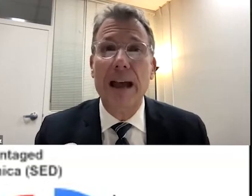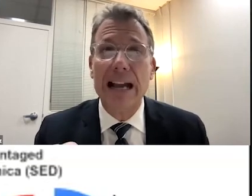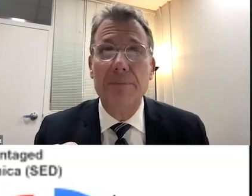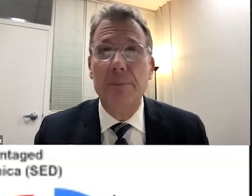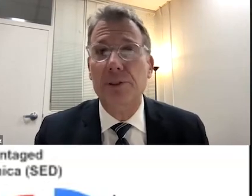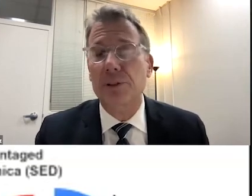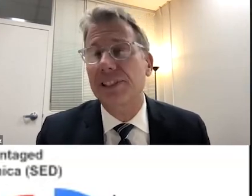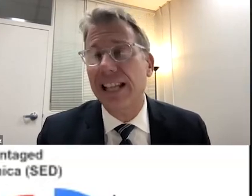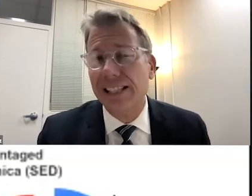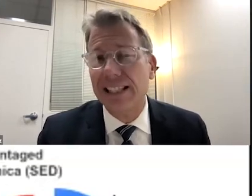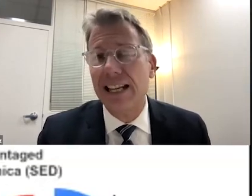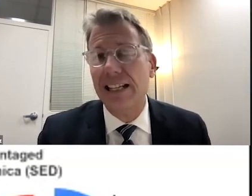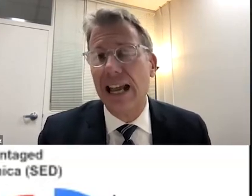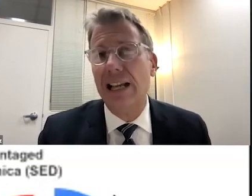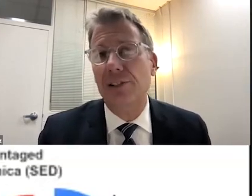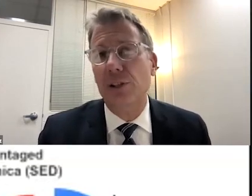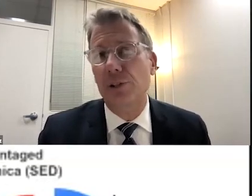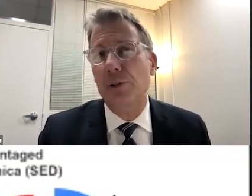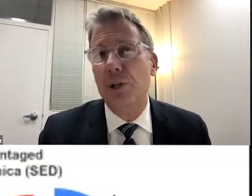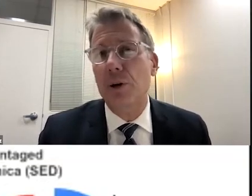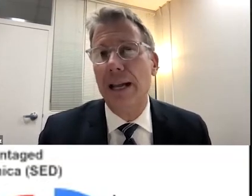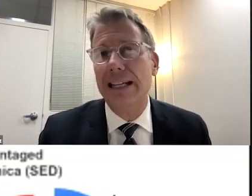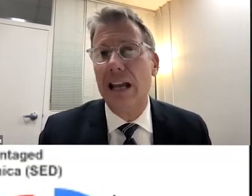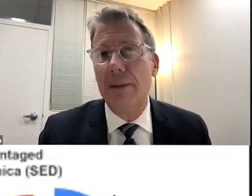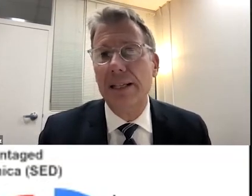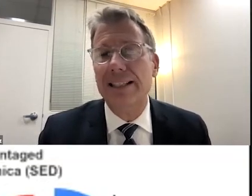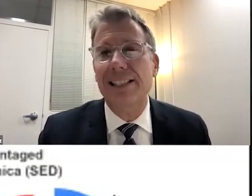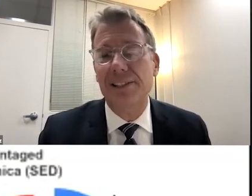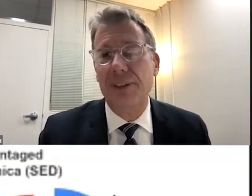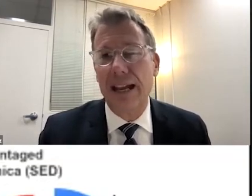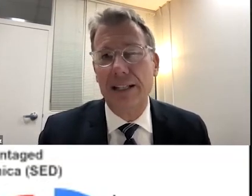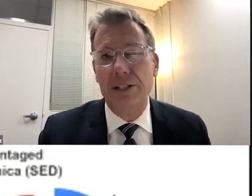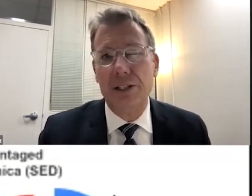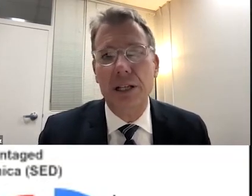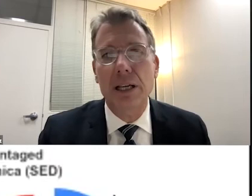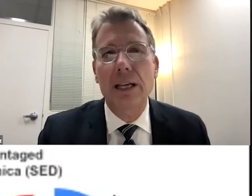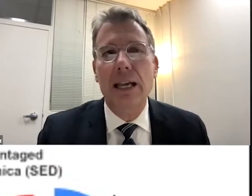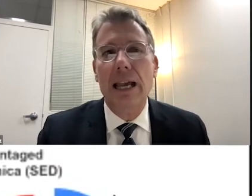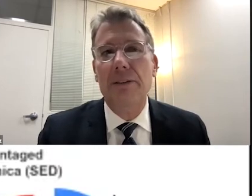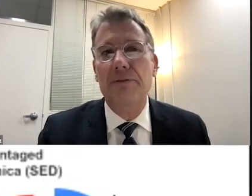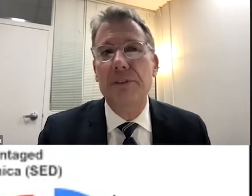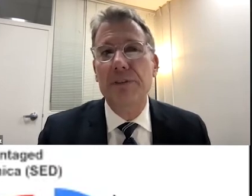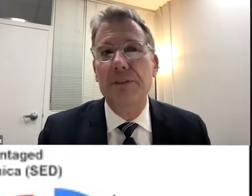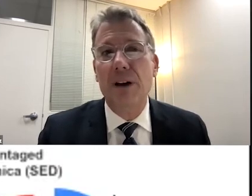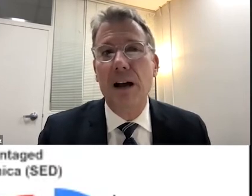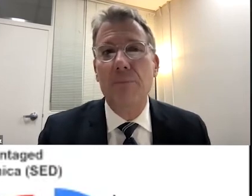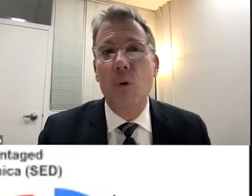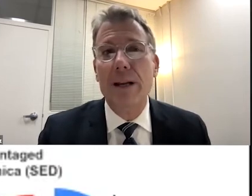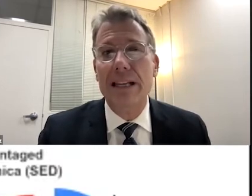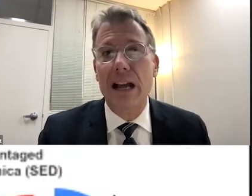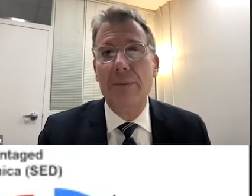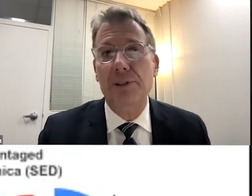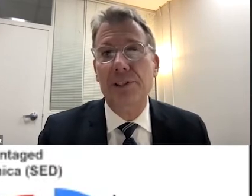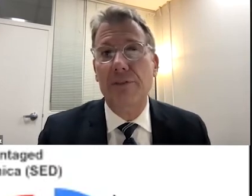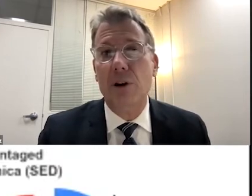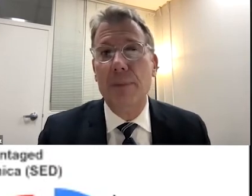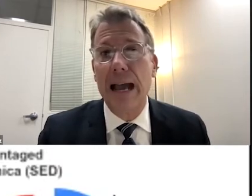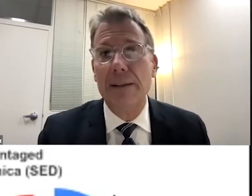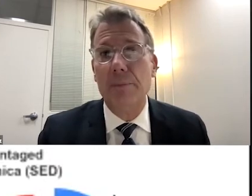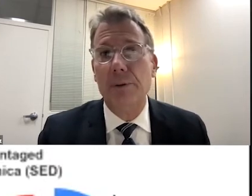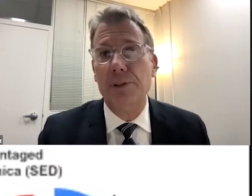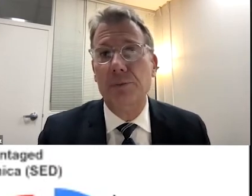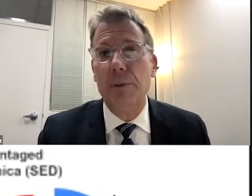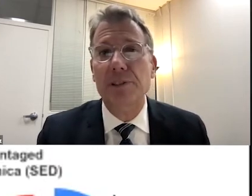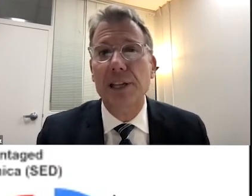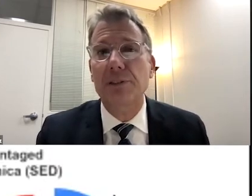39.7% of our PAC members are designated as socioeconomically disadvantaged, and 55.9% of our